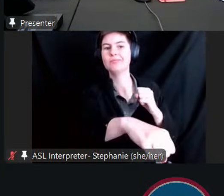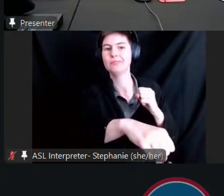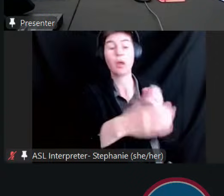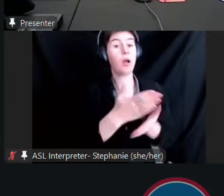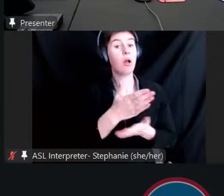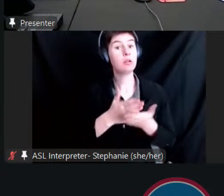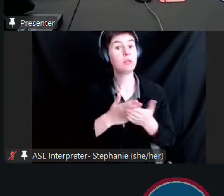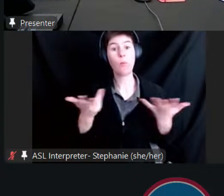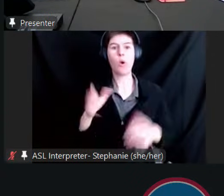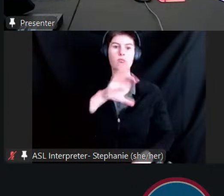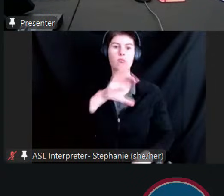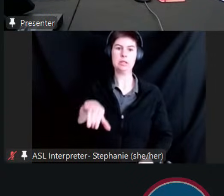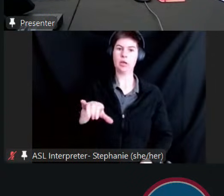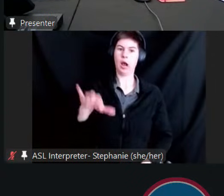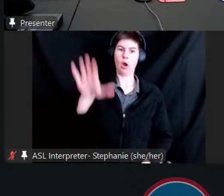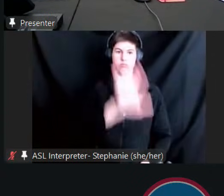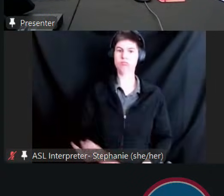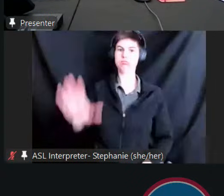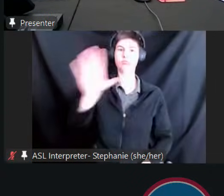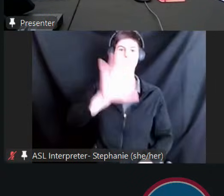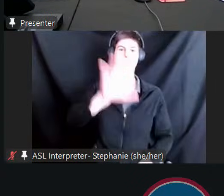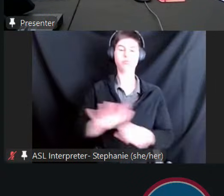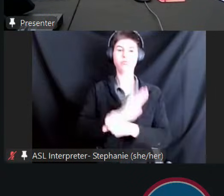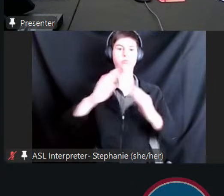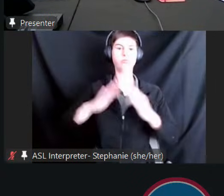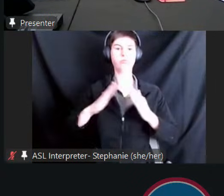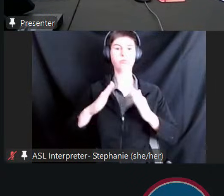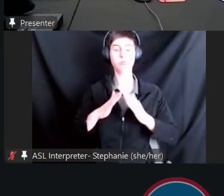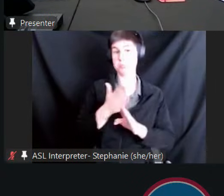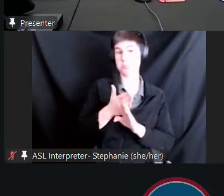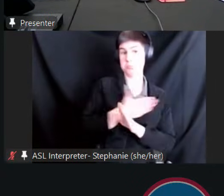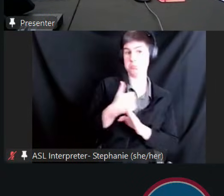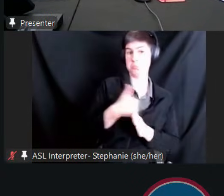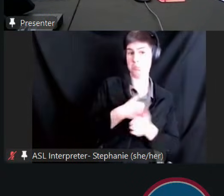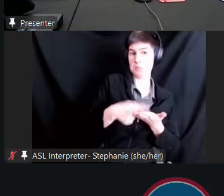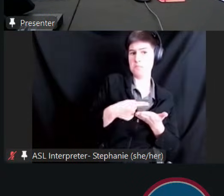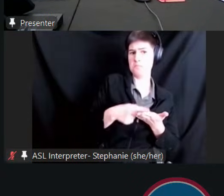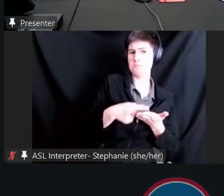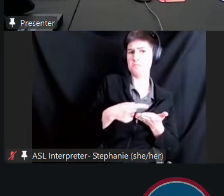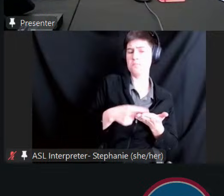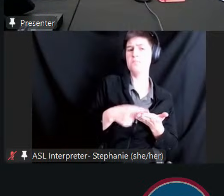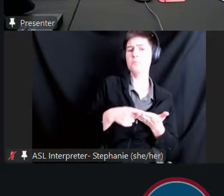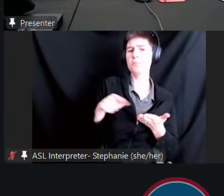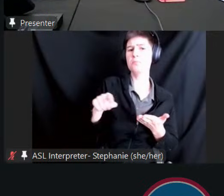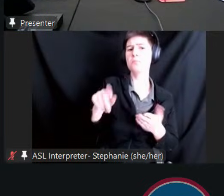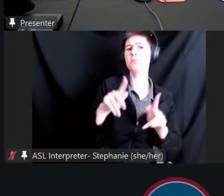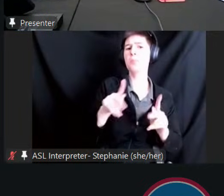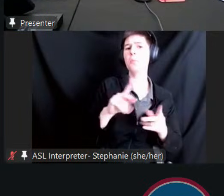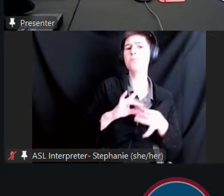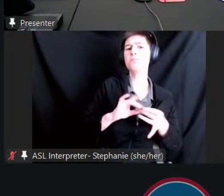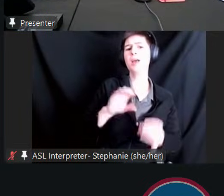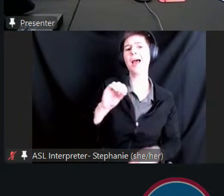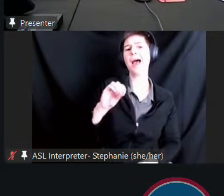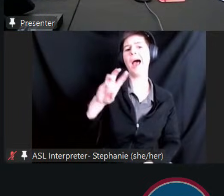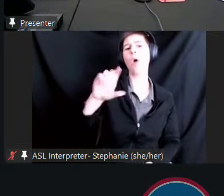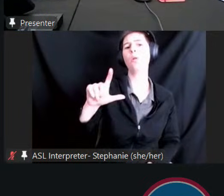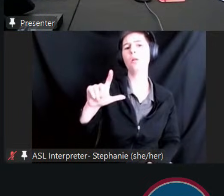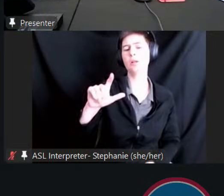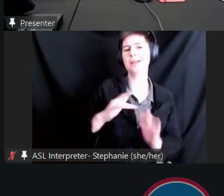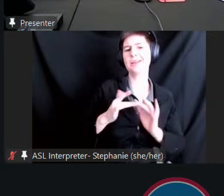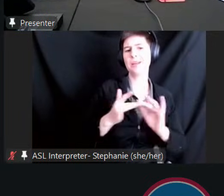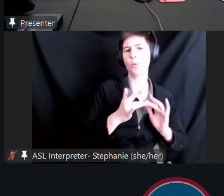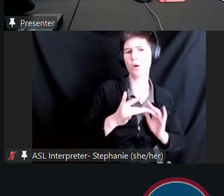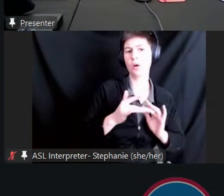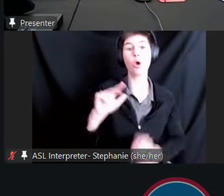like, just in very preliminary talks, we've been hearing a lot about the OWL network and third shift workers, and being